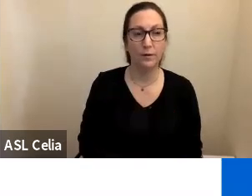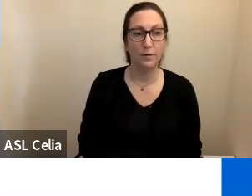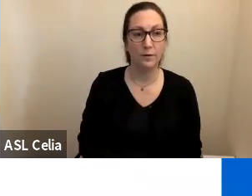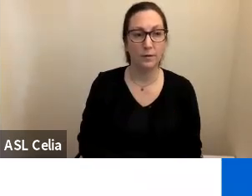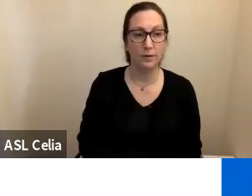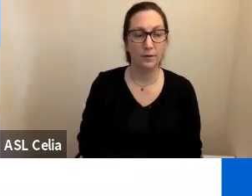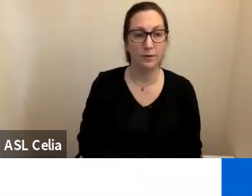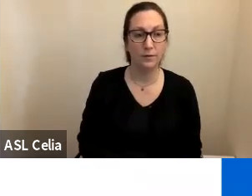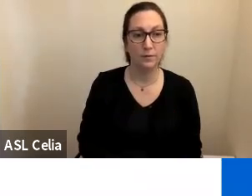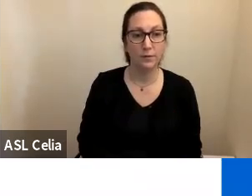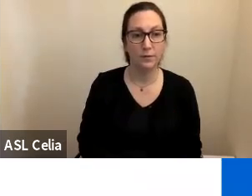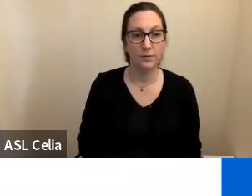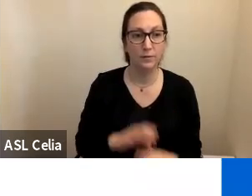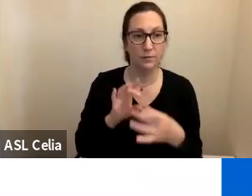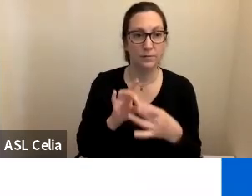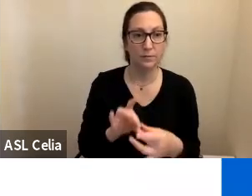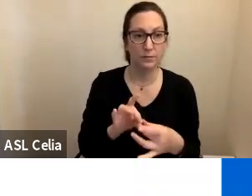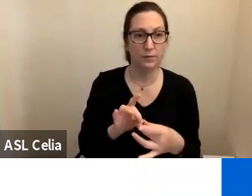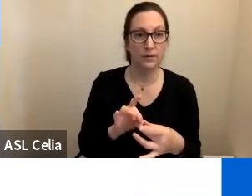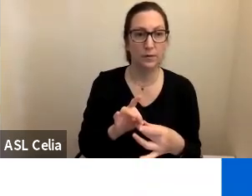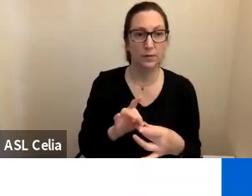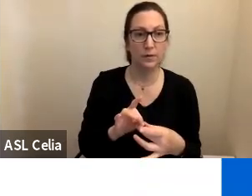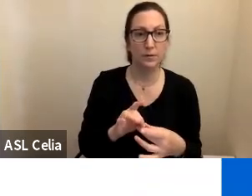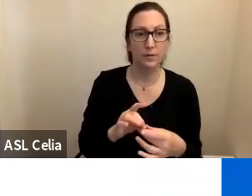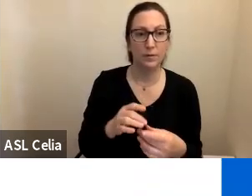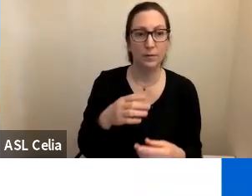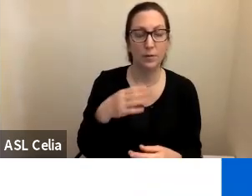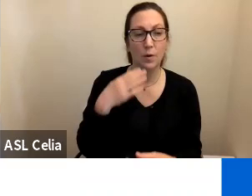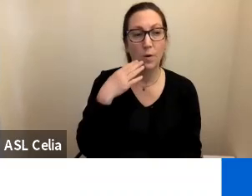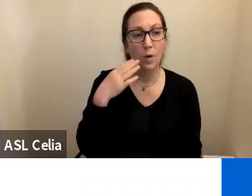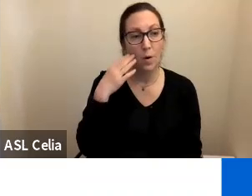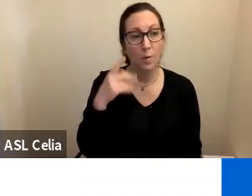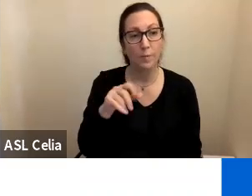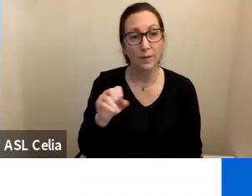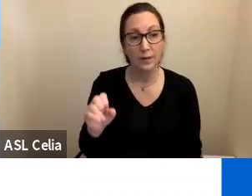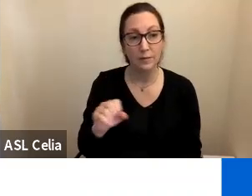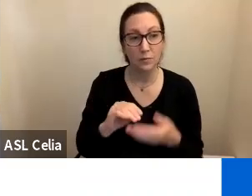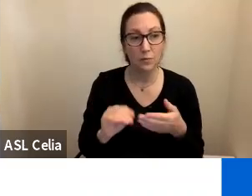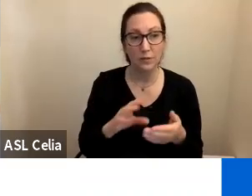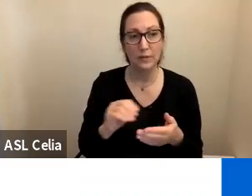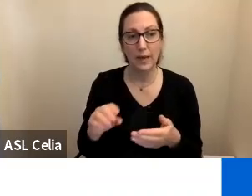around the change in homeless students and students in the care of DCF.